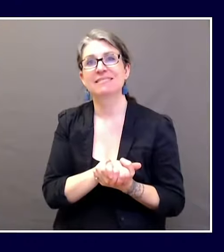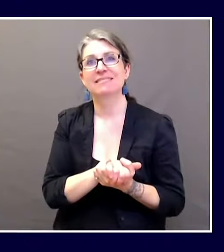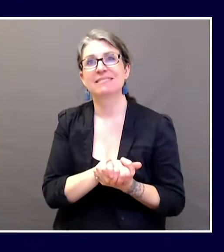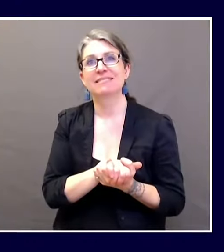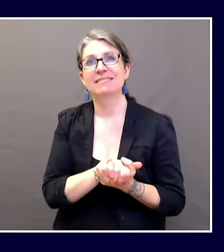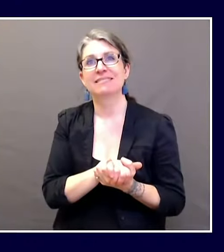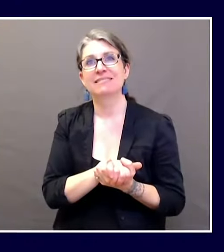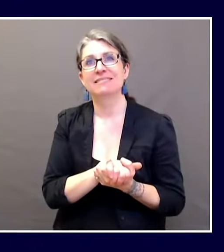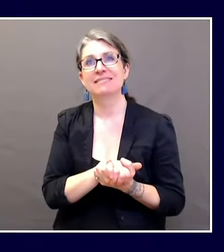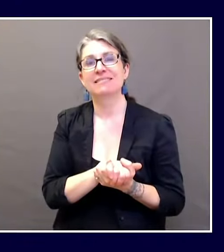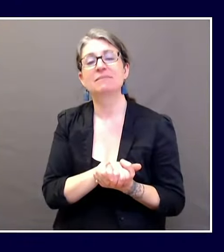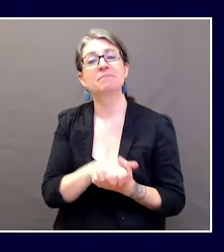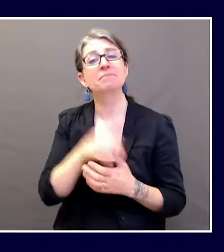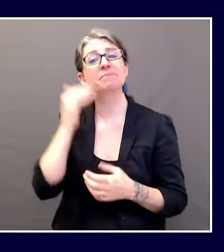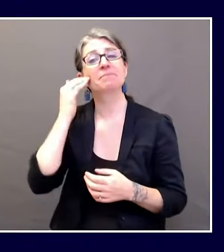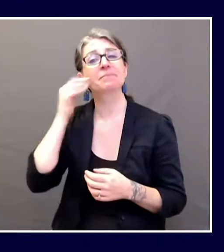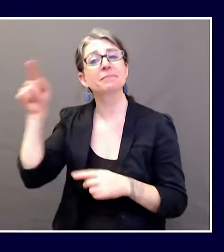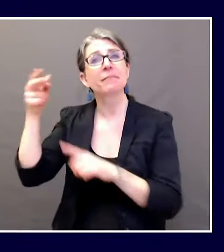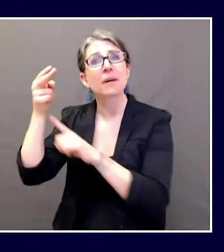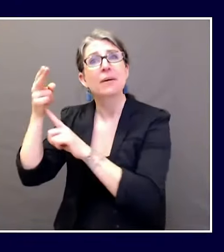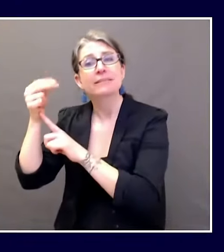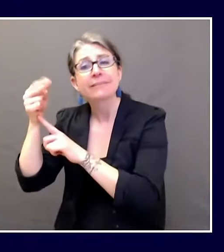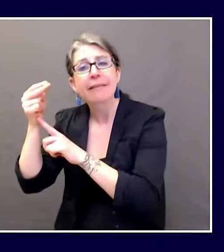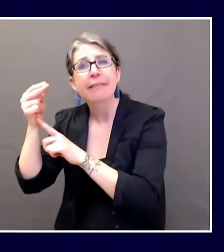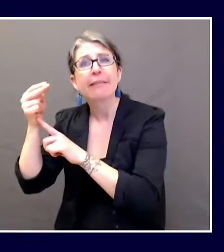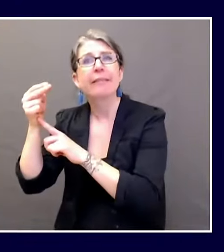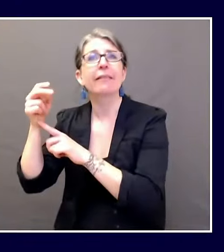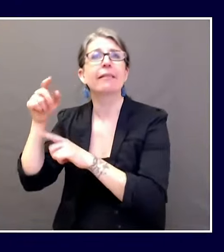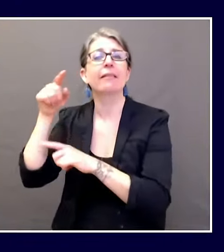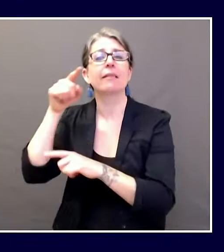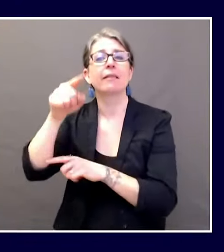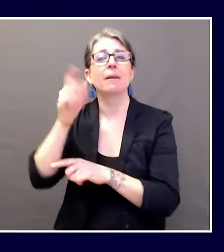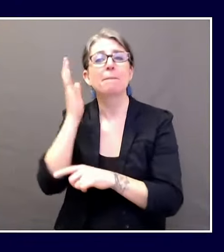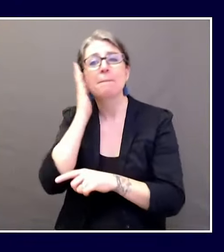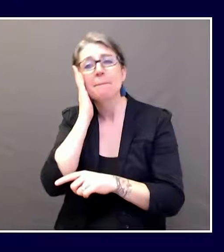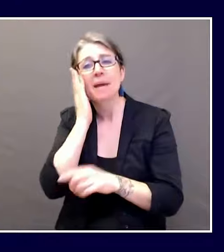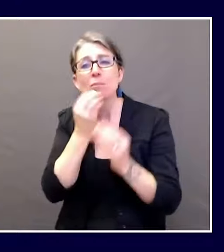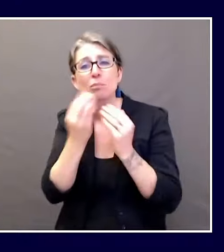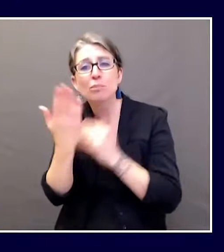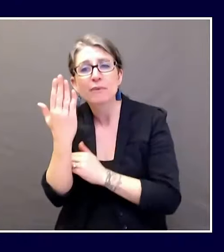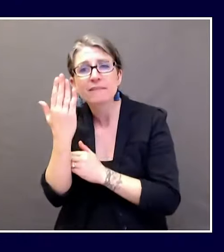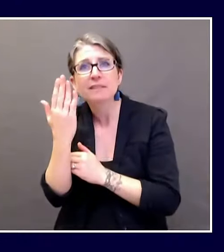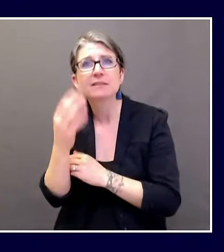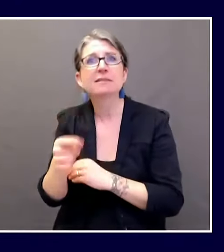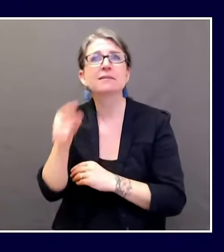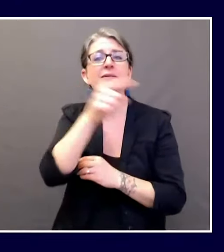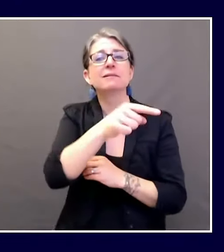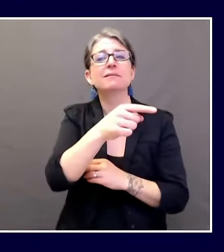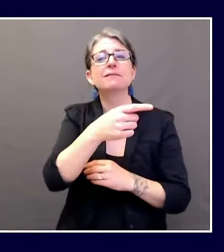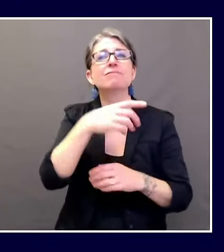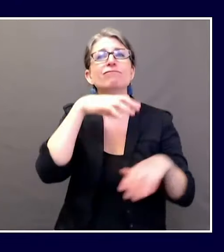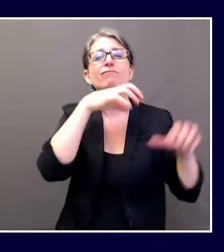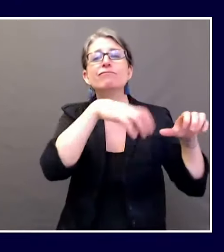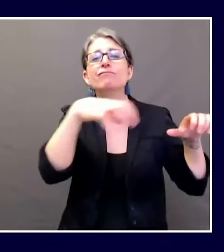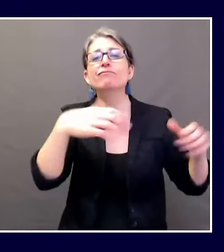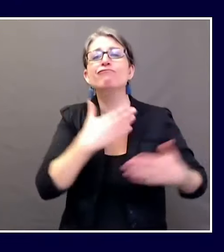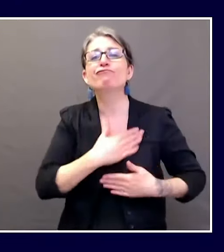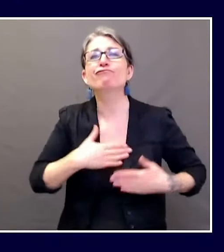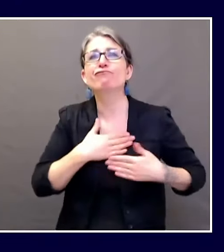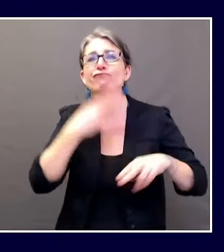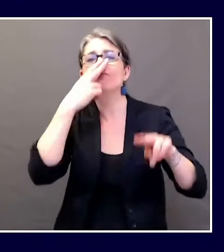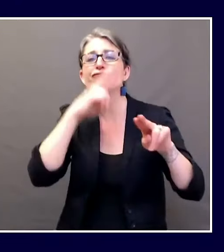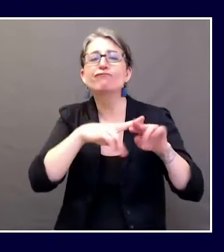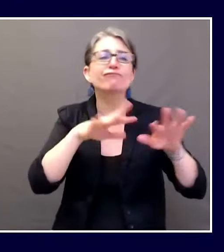owners. They want to know, what are the chances of their employees, a lot of them who are younger people, such as people who work